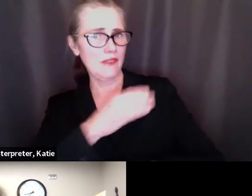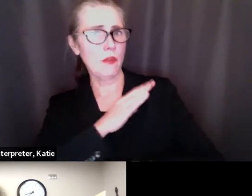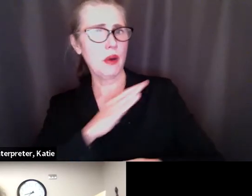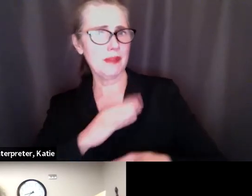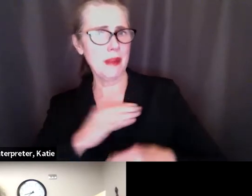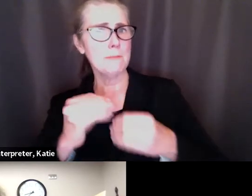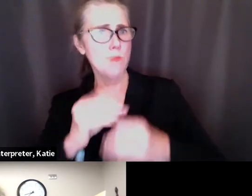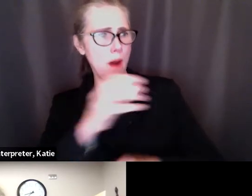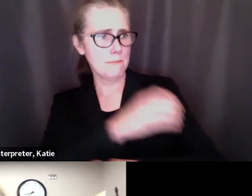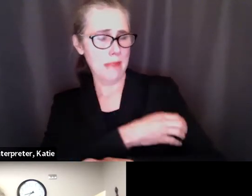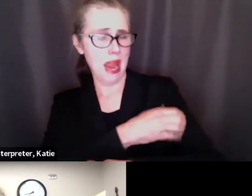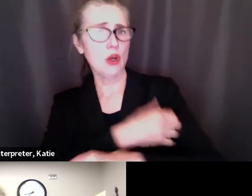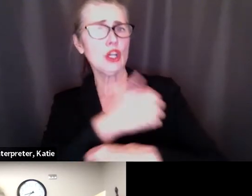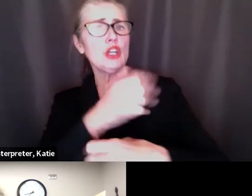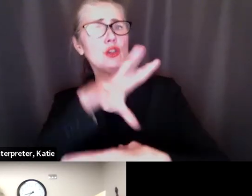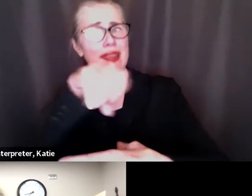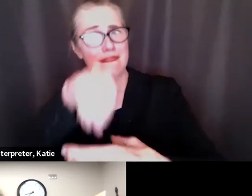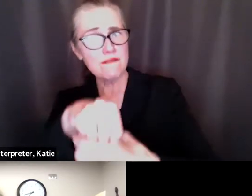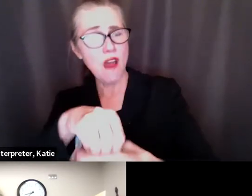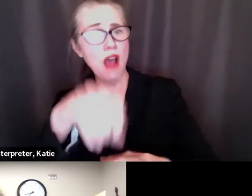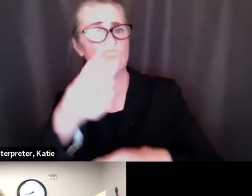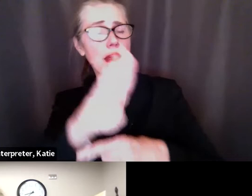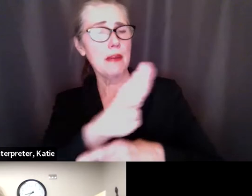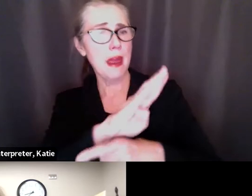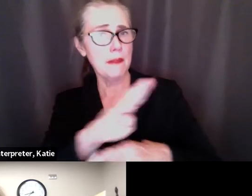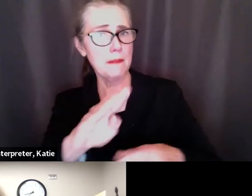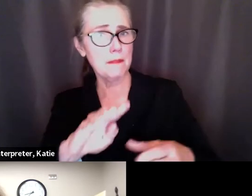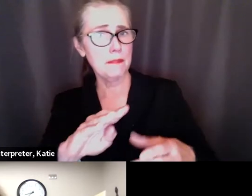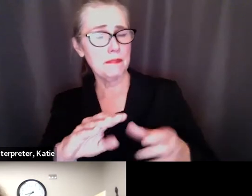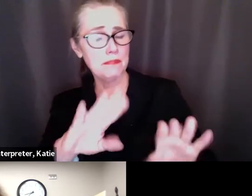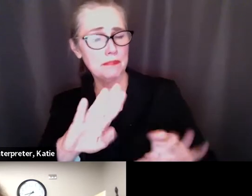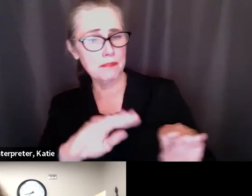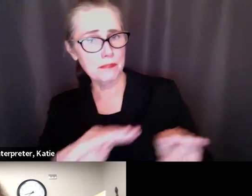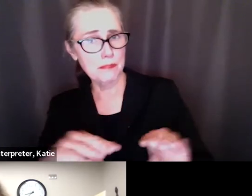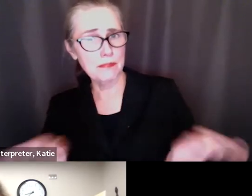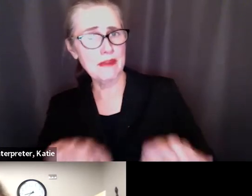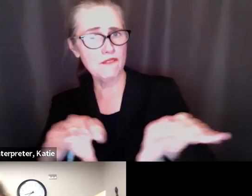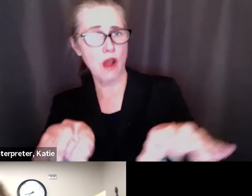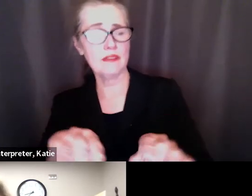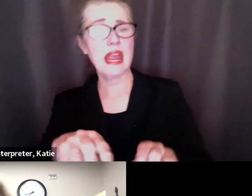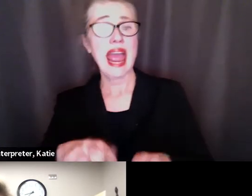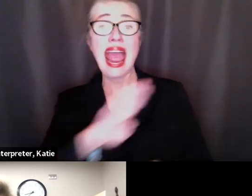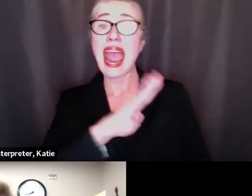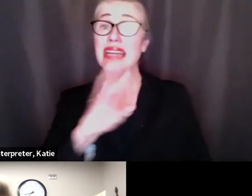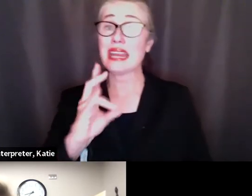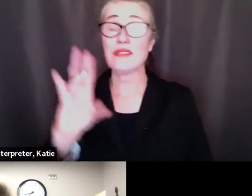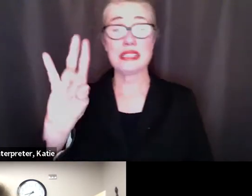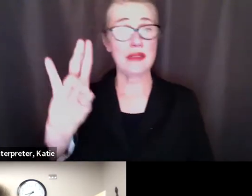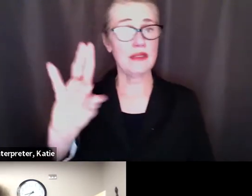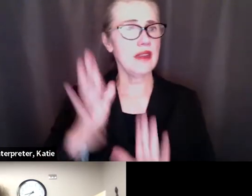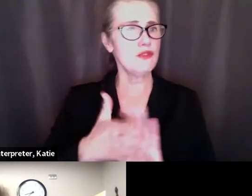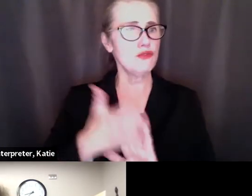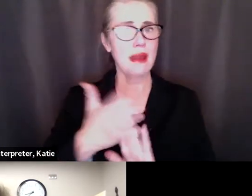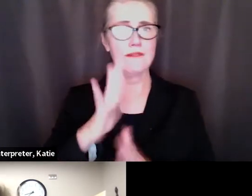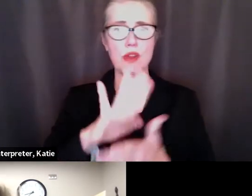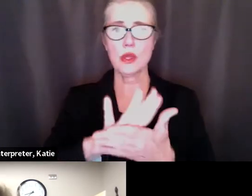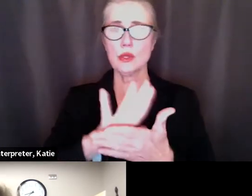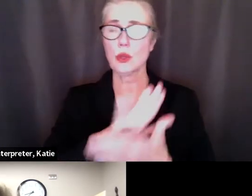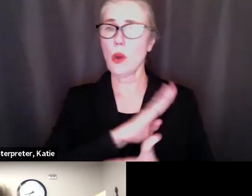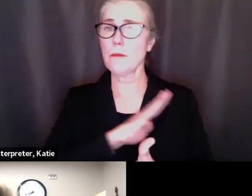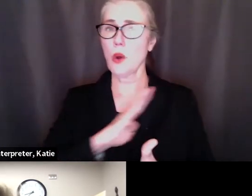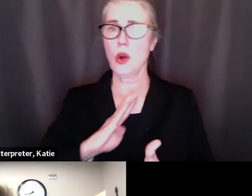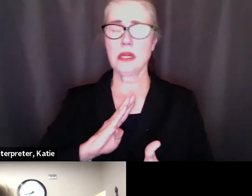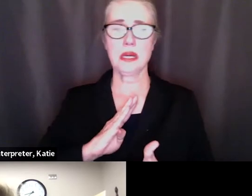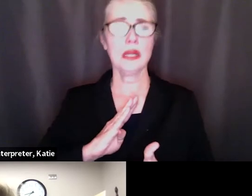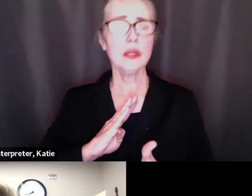potential that a seven person board would encourage greater involvement from community members and running for school board running for school board